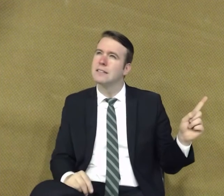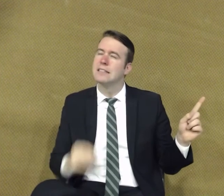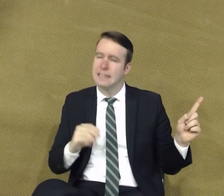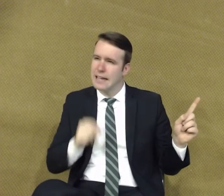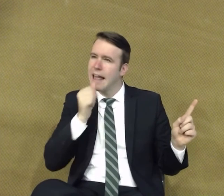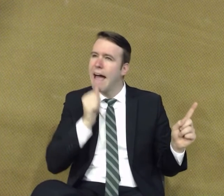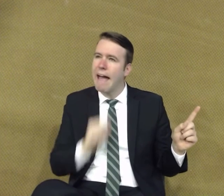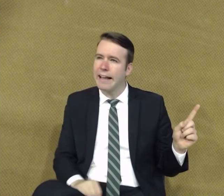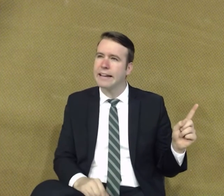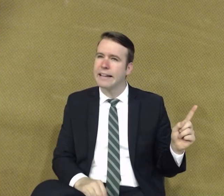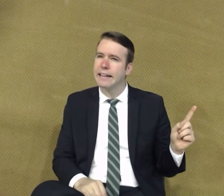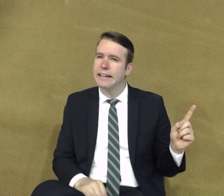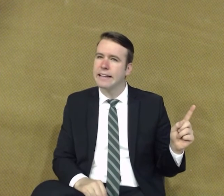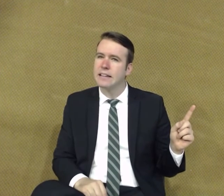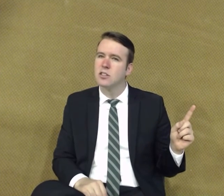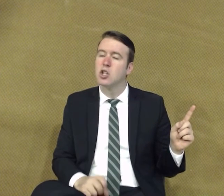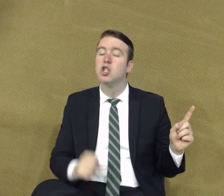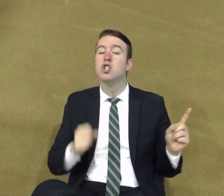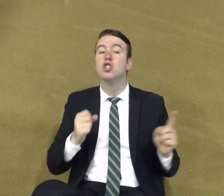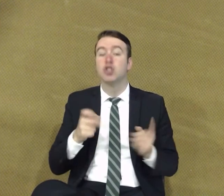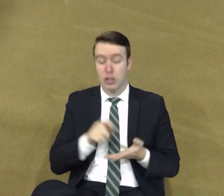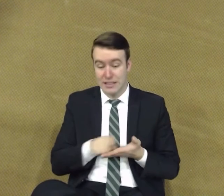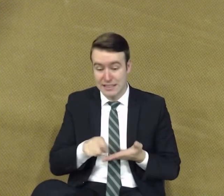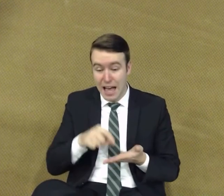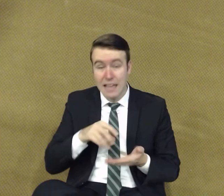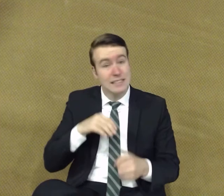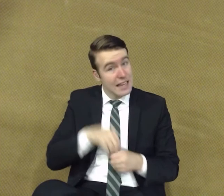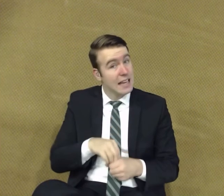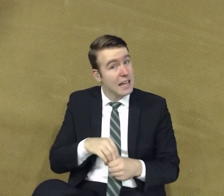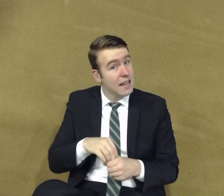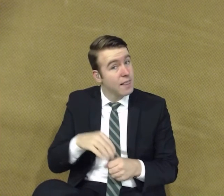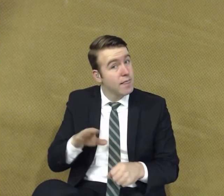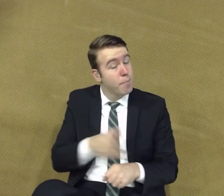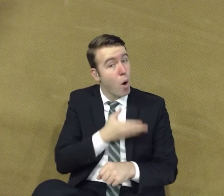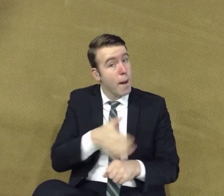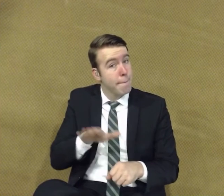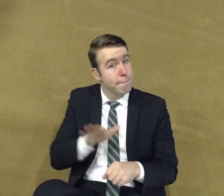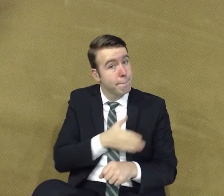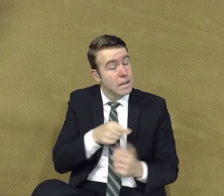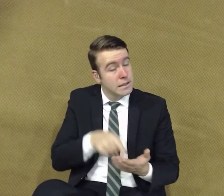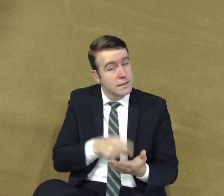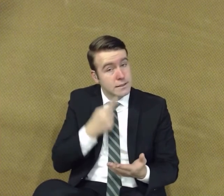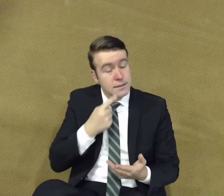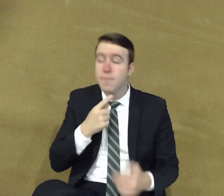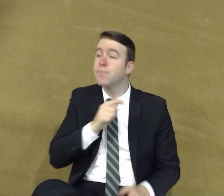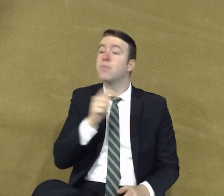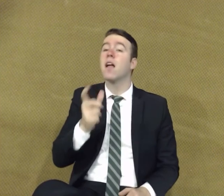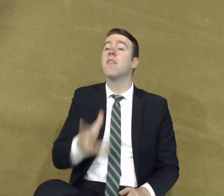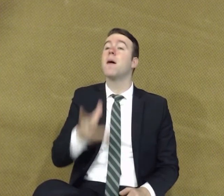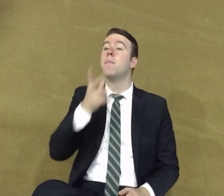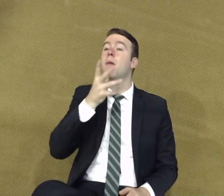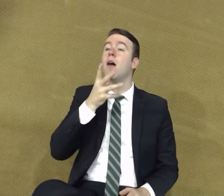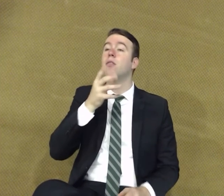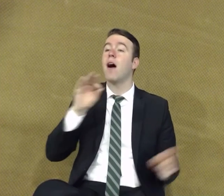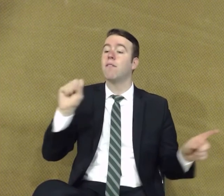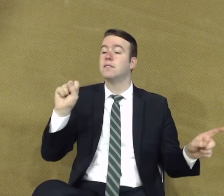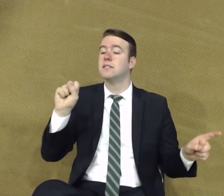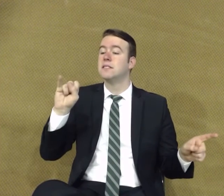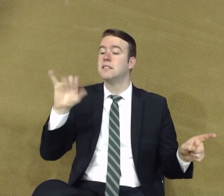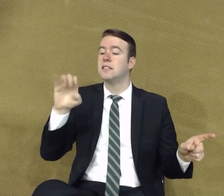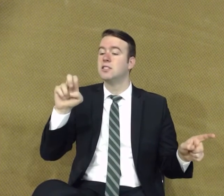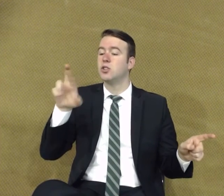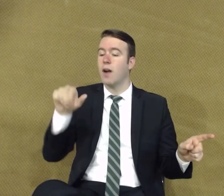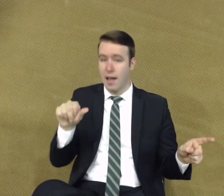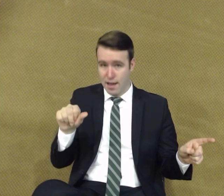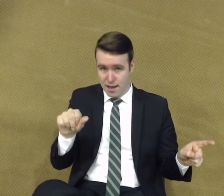in agony. And she says in her poem, the mother of